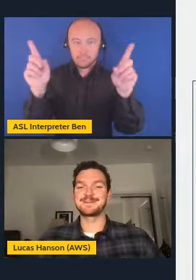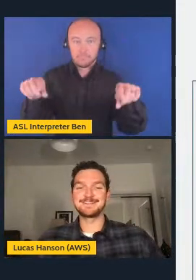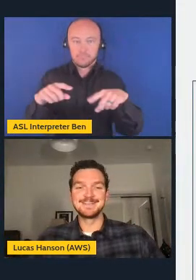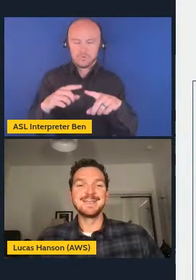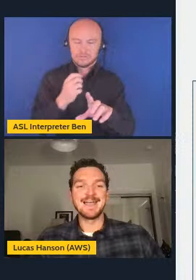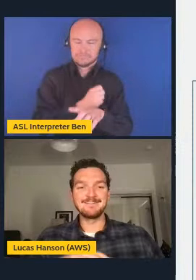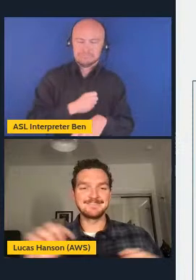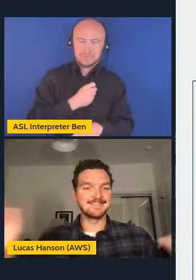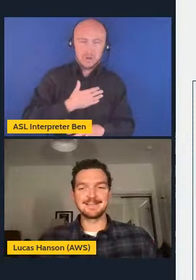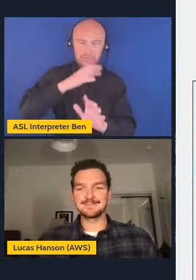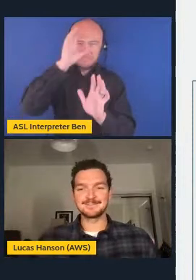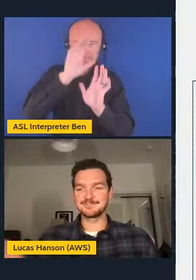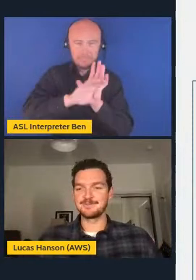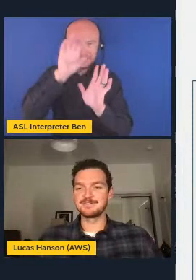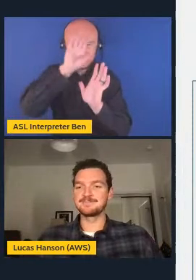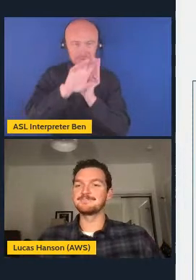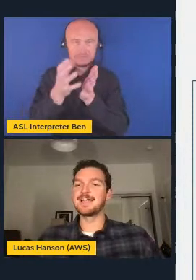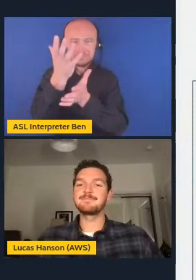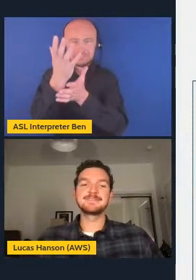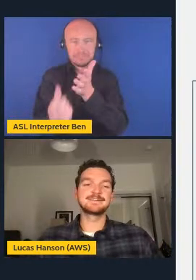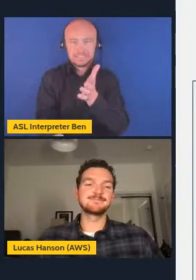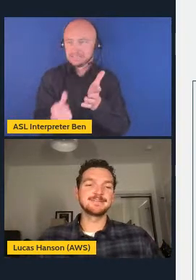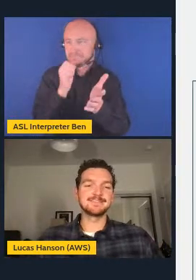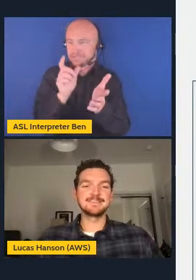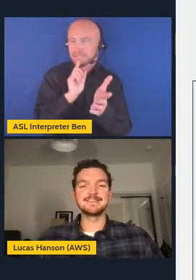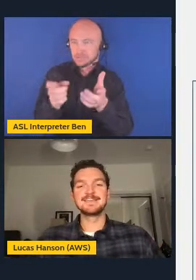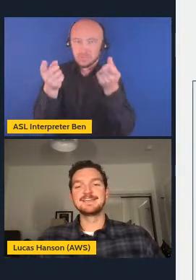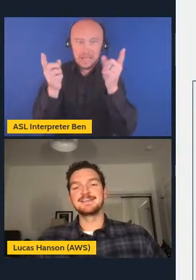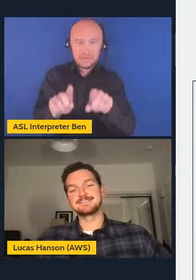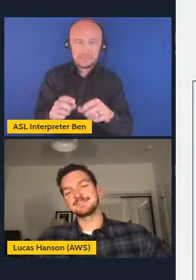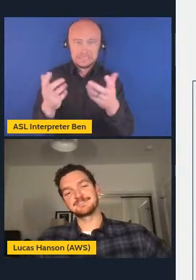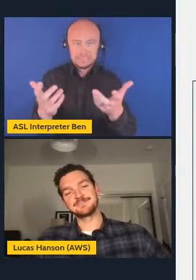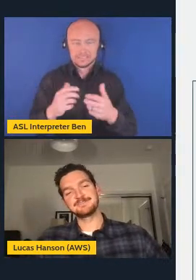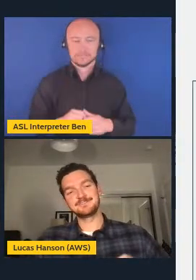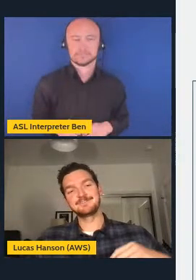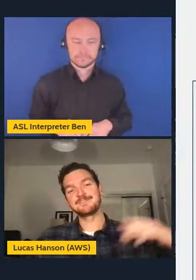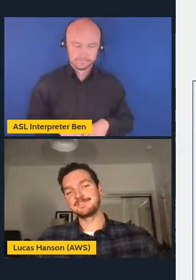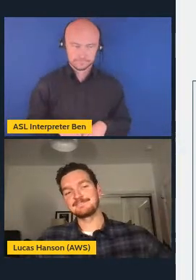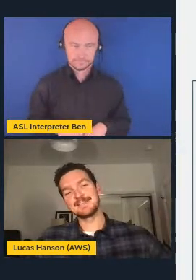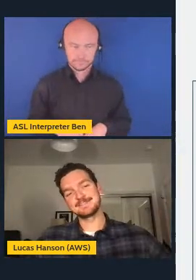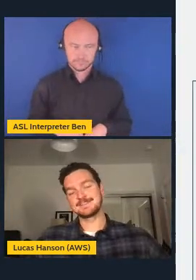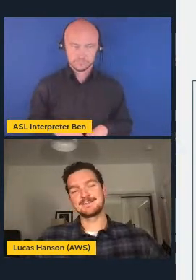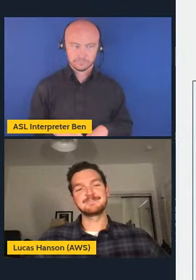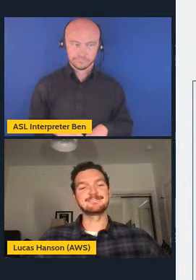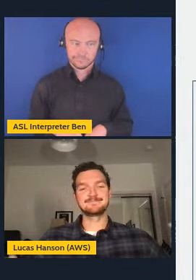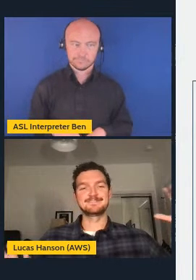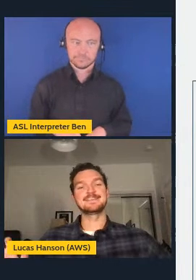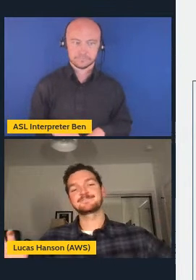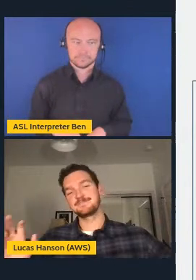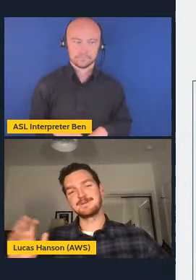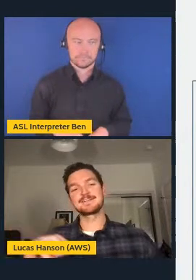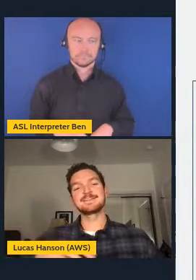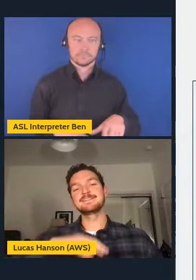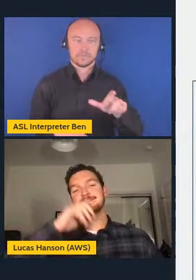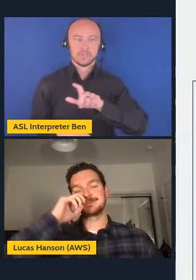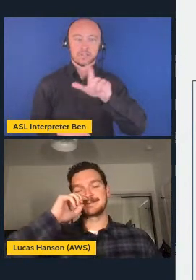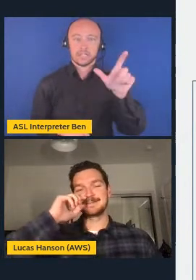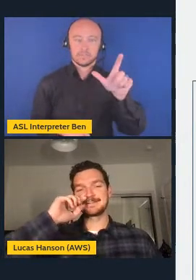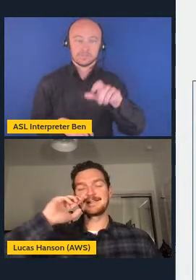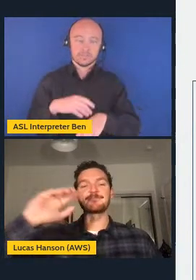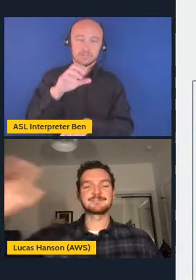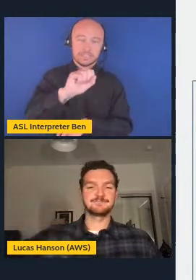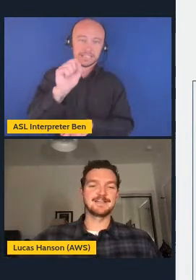for not having the icons show up. I don't know what happened here, but essentially, on the left-hand side, we have an S3 bucket and